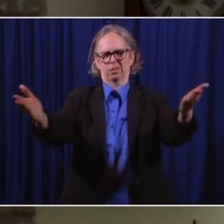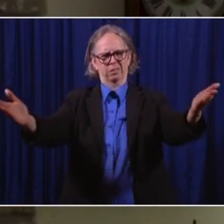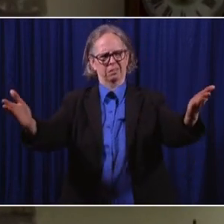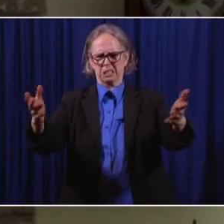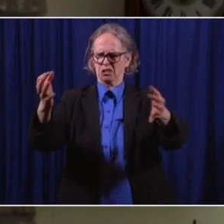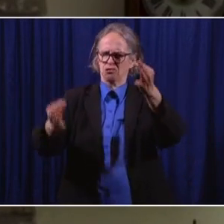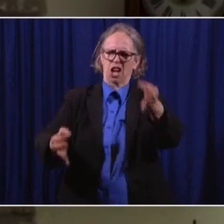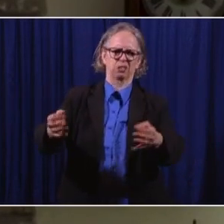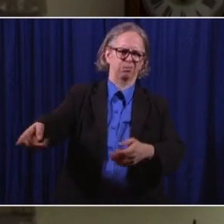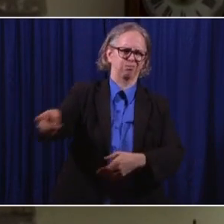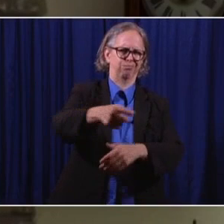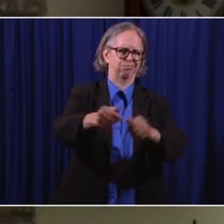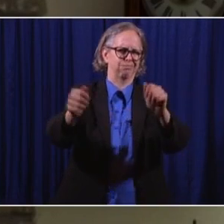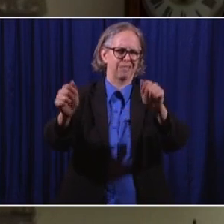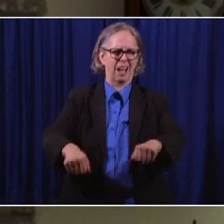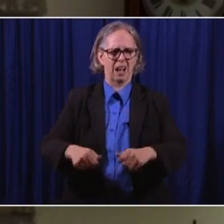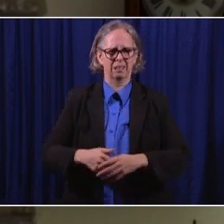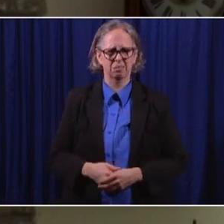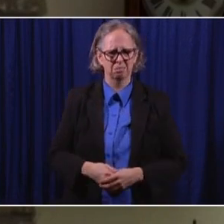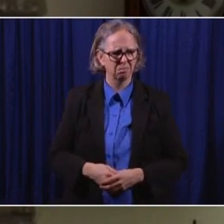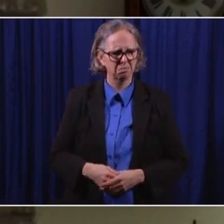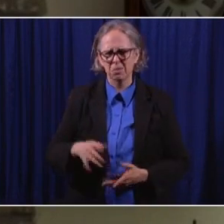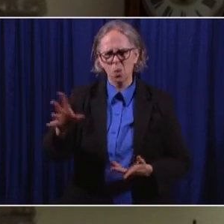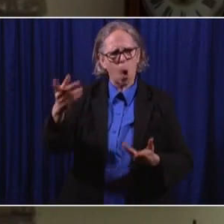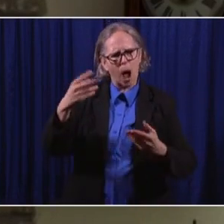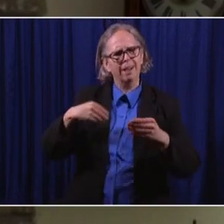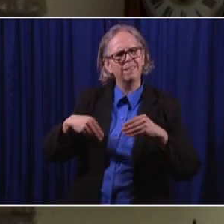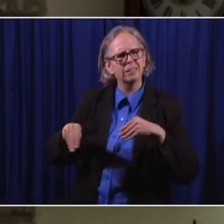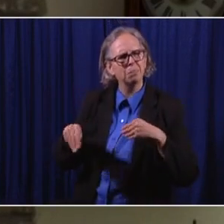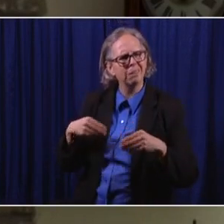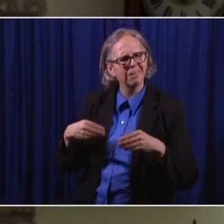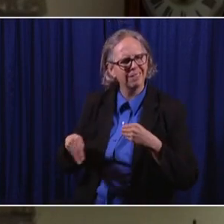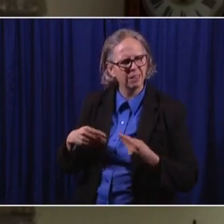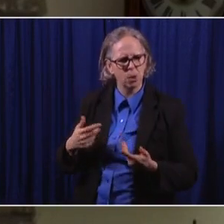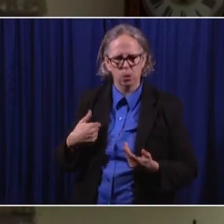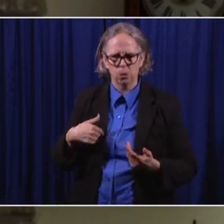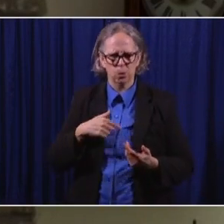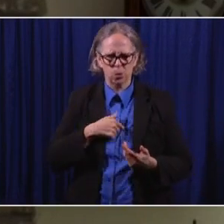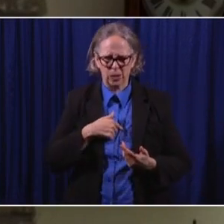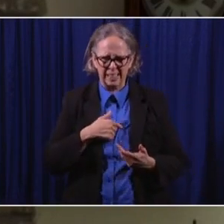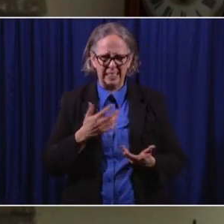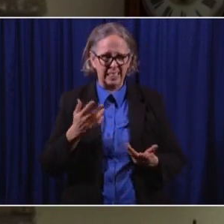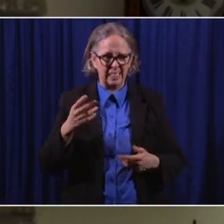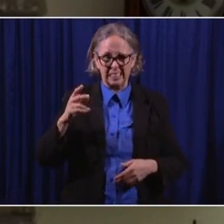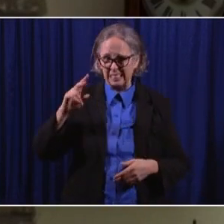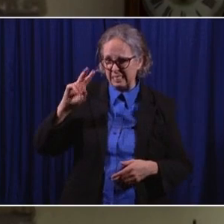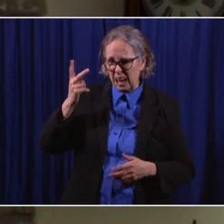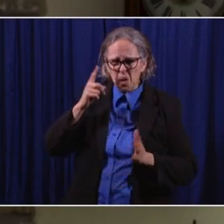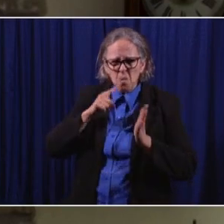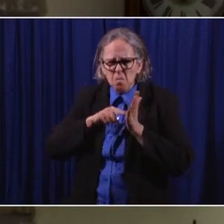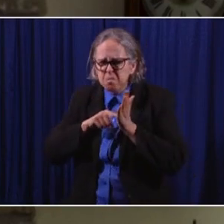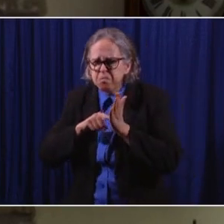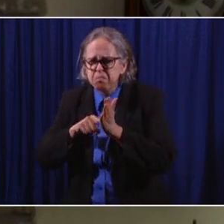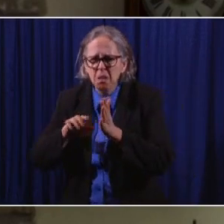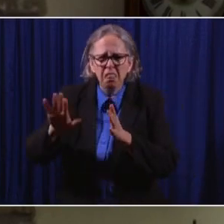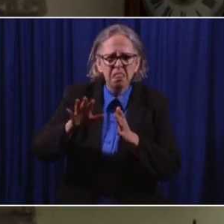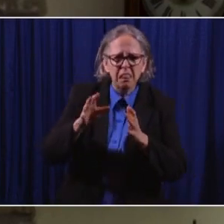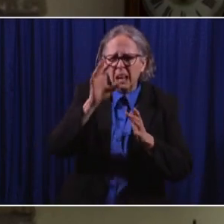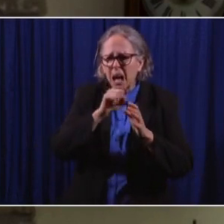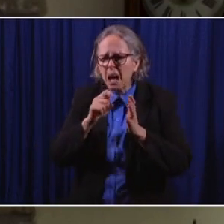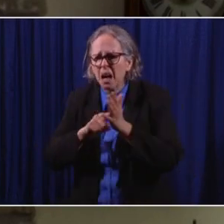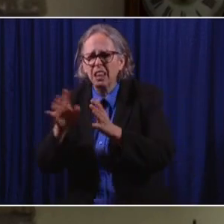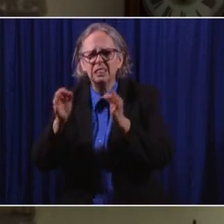and they have leeway in this. And we're not going to second guess them. We're not going to tell them they were wrong. We try to give them